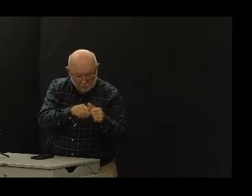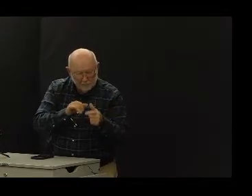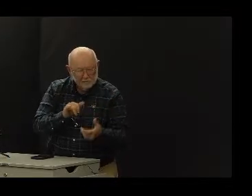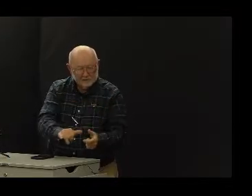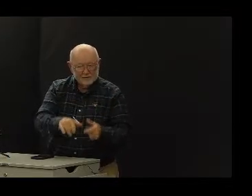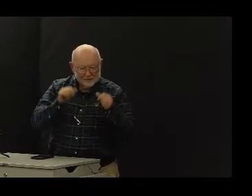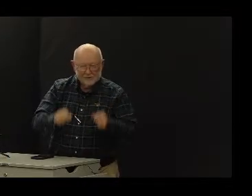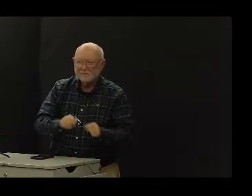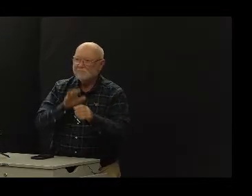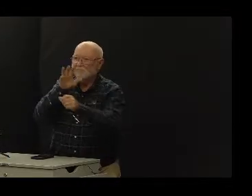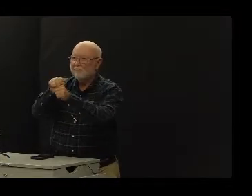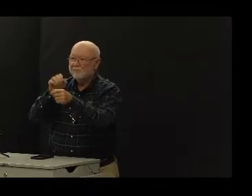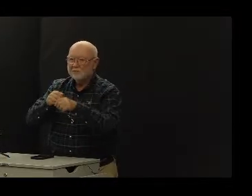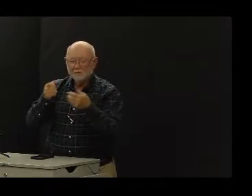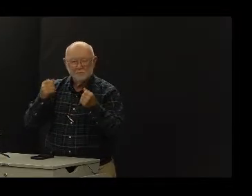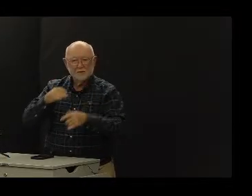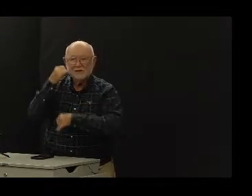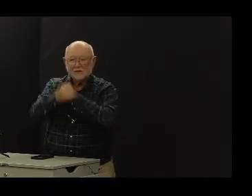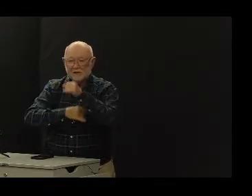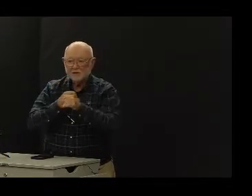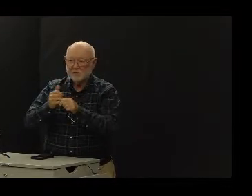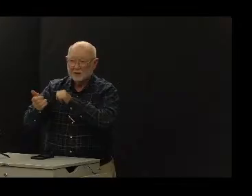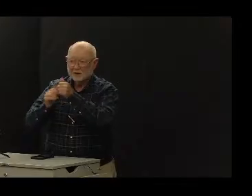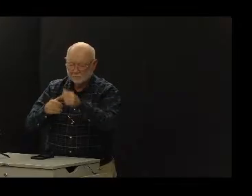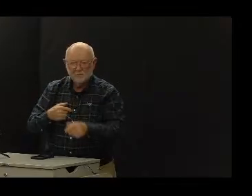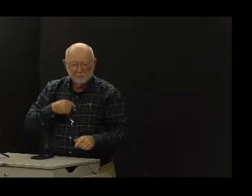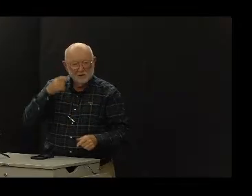basketball program continued to thrive